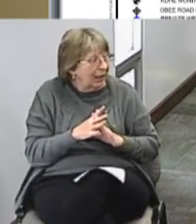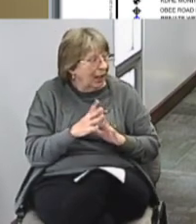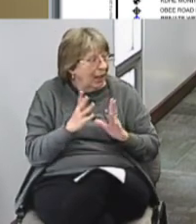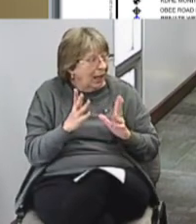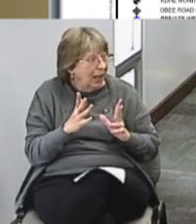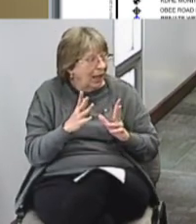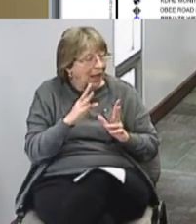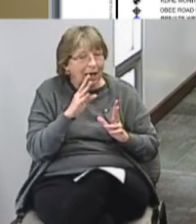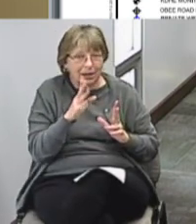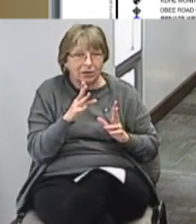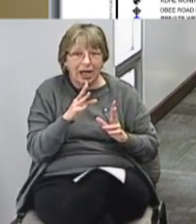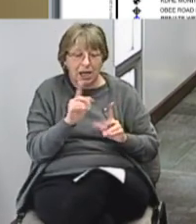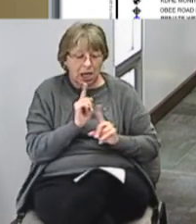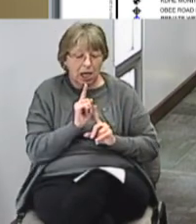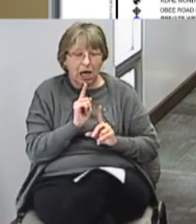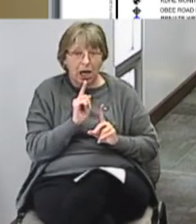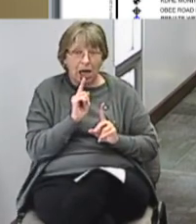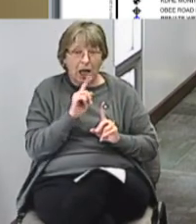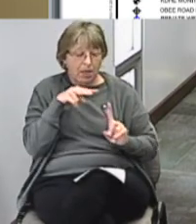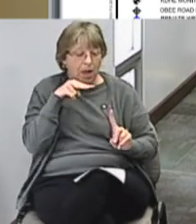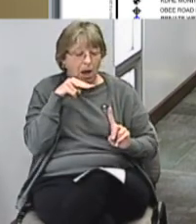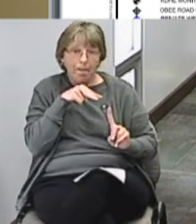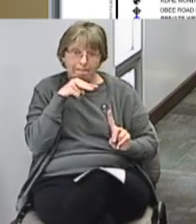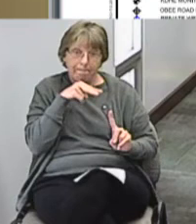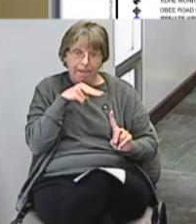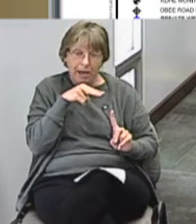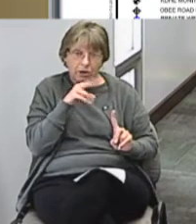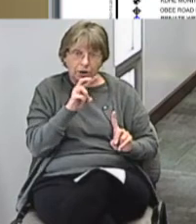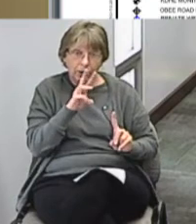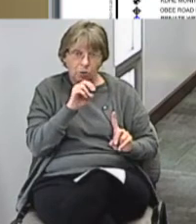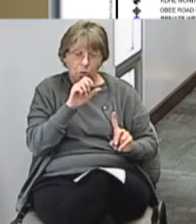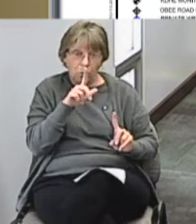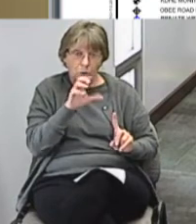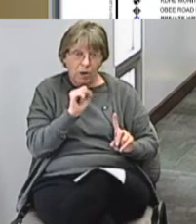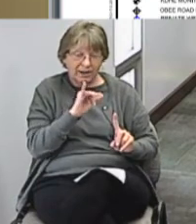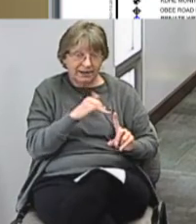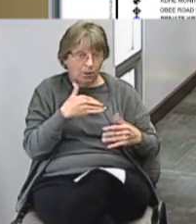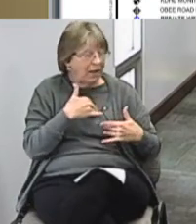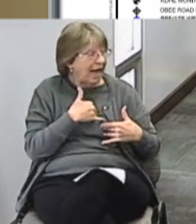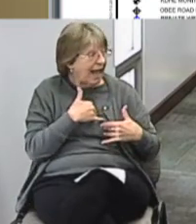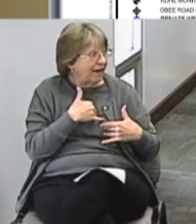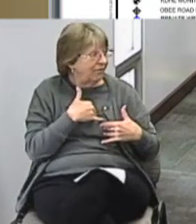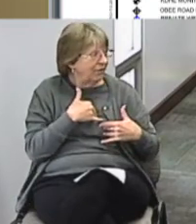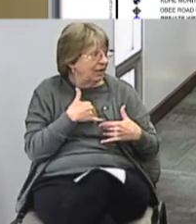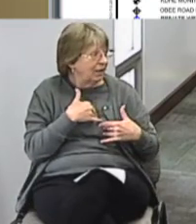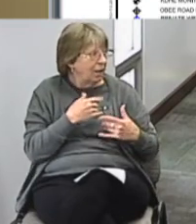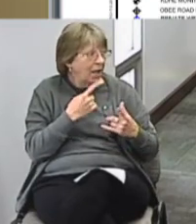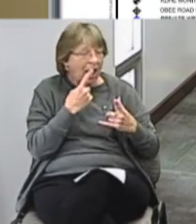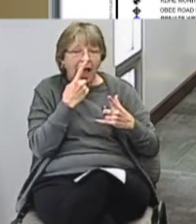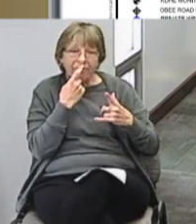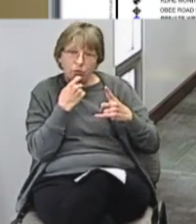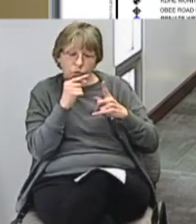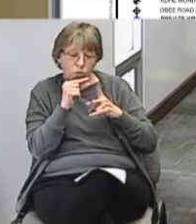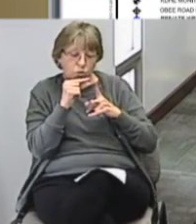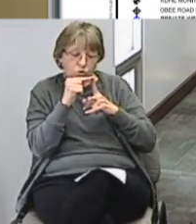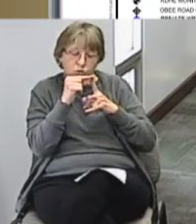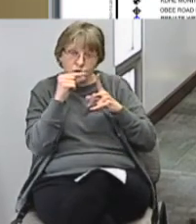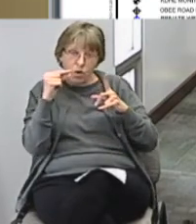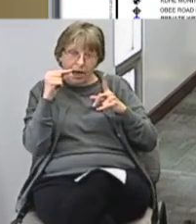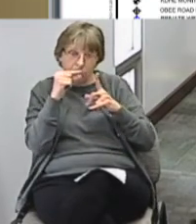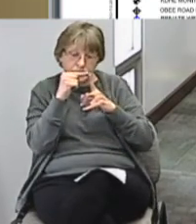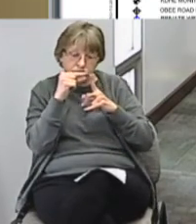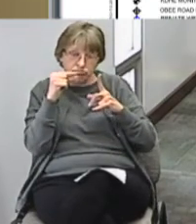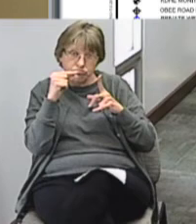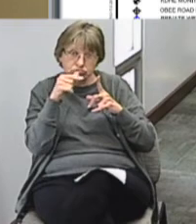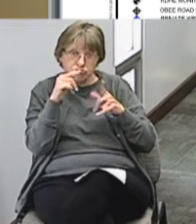The monitoring wells that we have existing are have the red lettering underneath them. And then